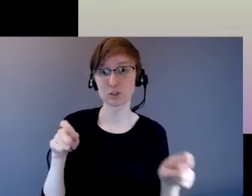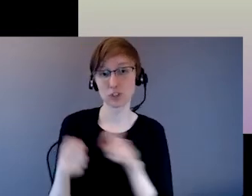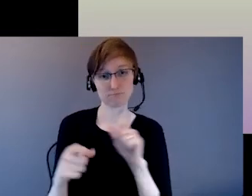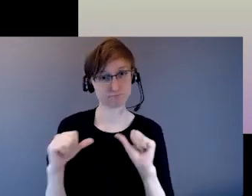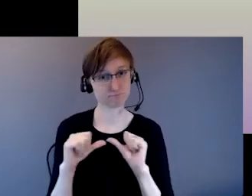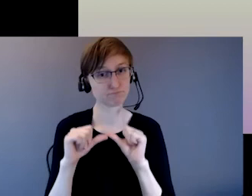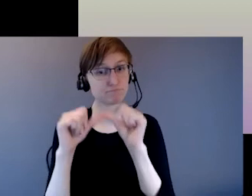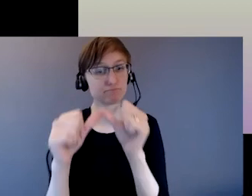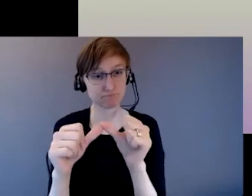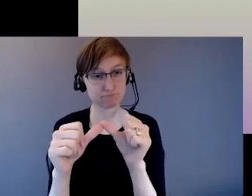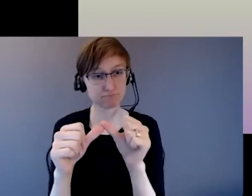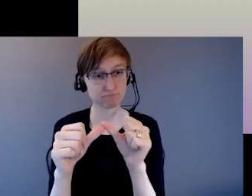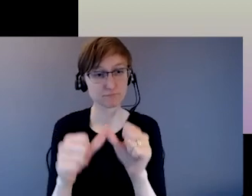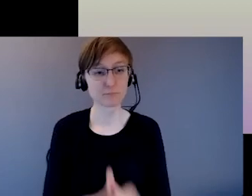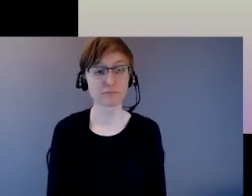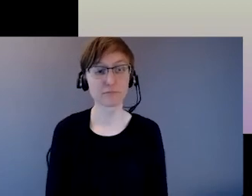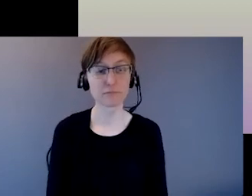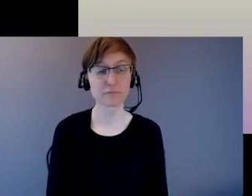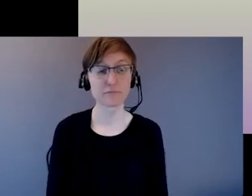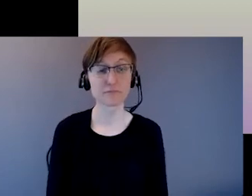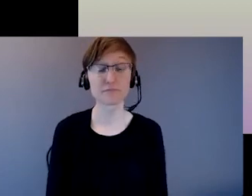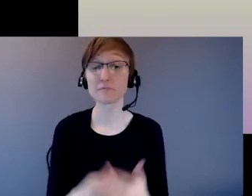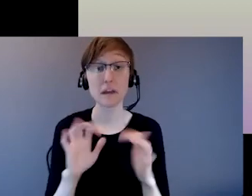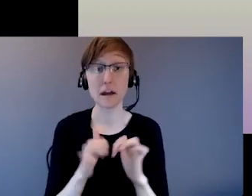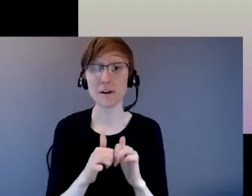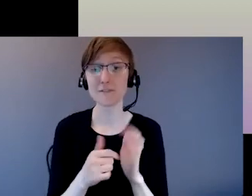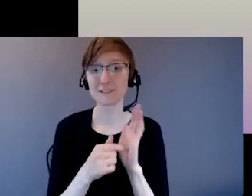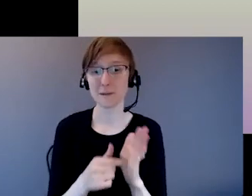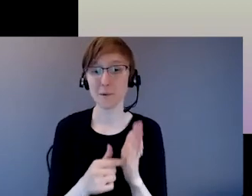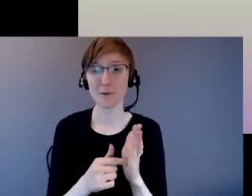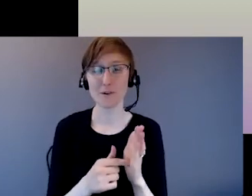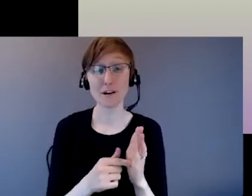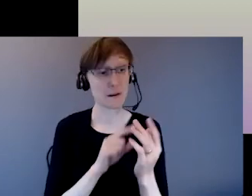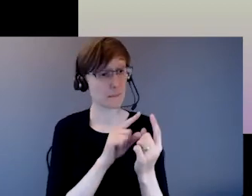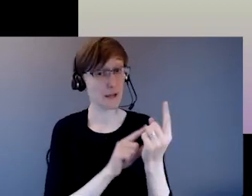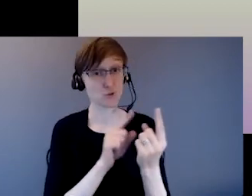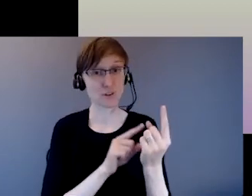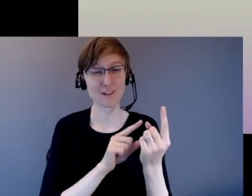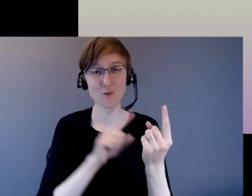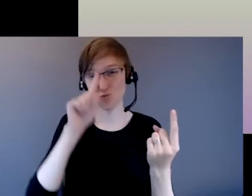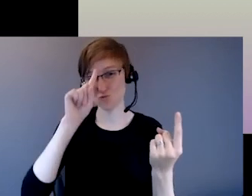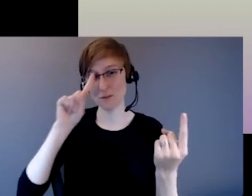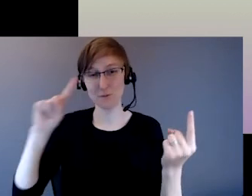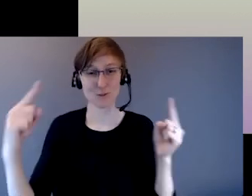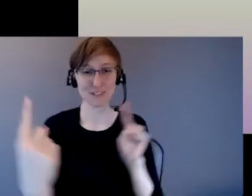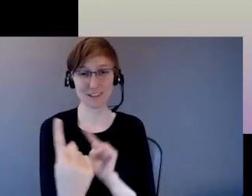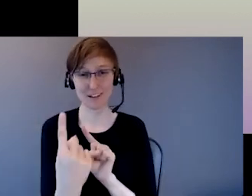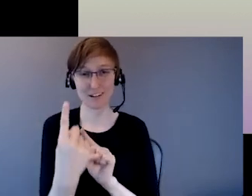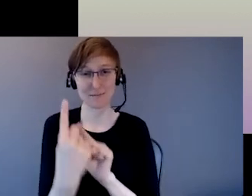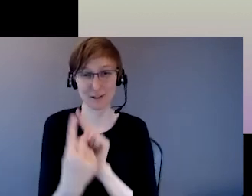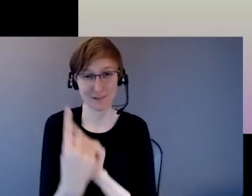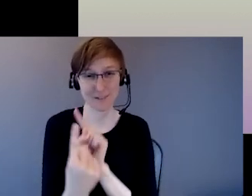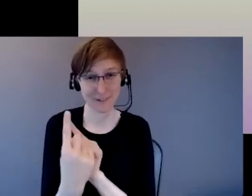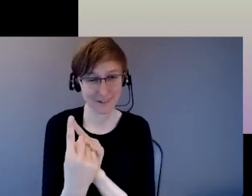achieve this would be in reverse mentoring, because reverse mentoring is actually a demonstration of inclusion. It has